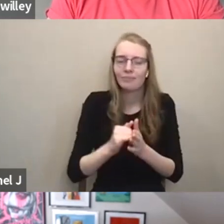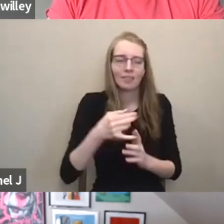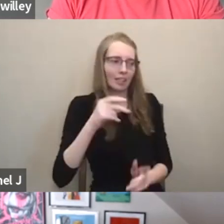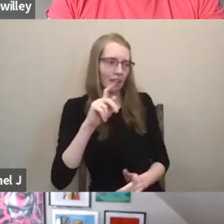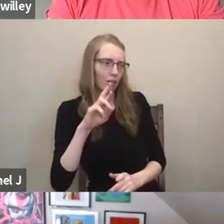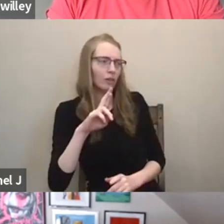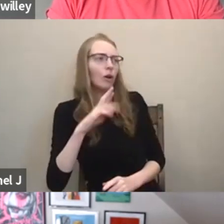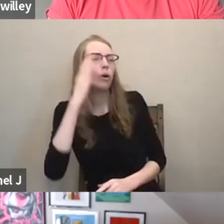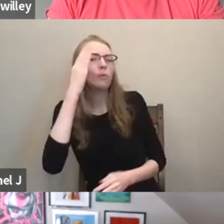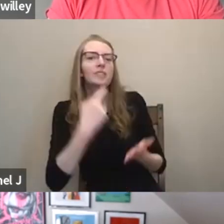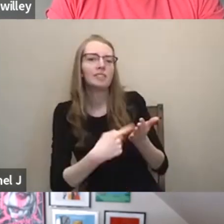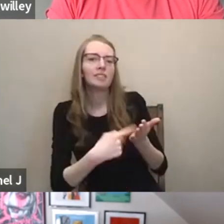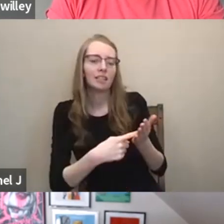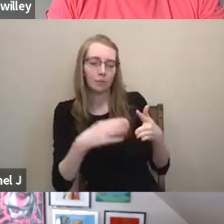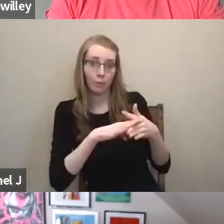break, is the